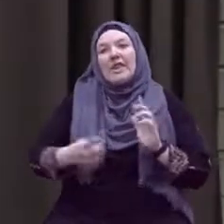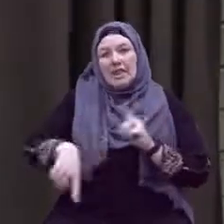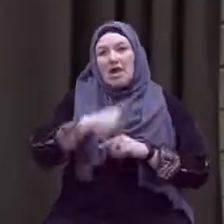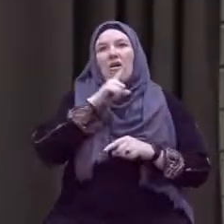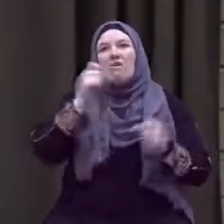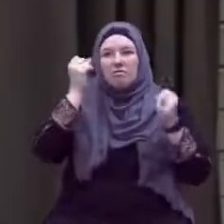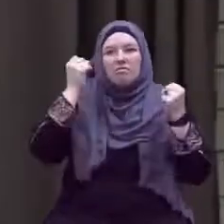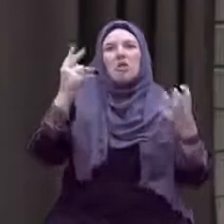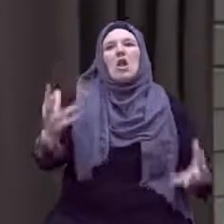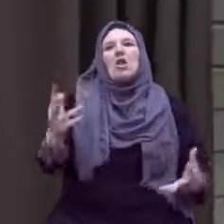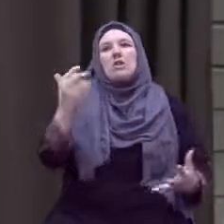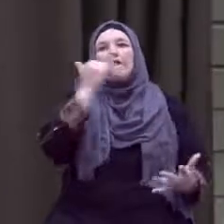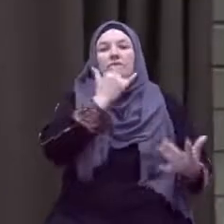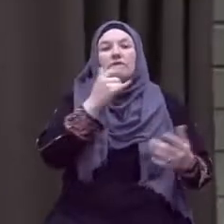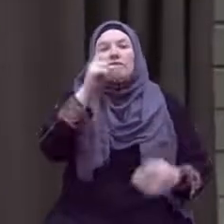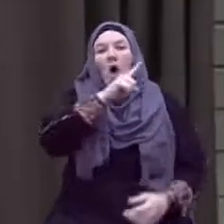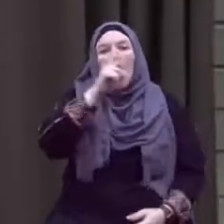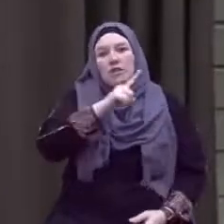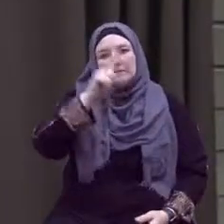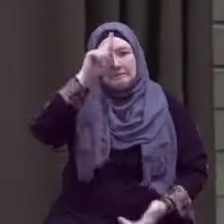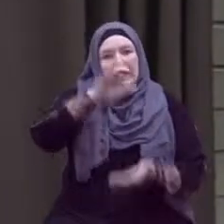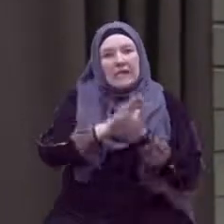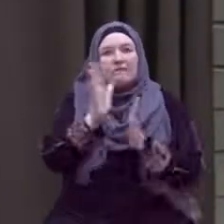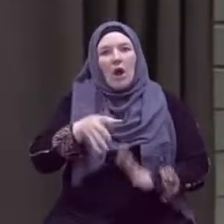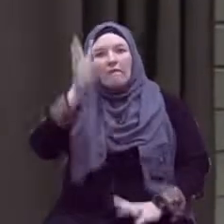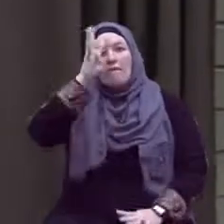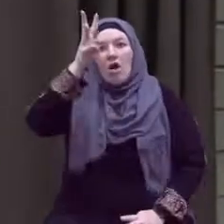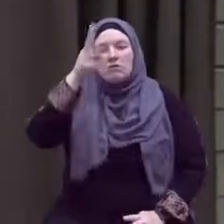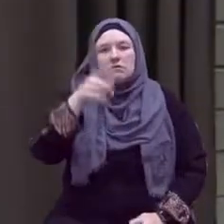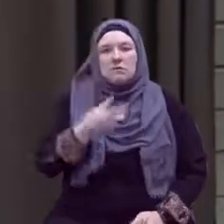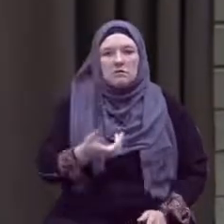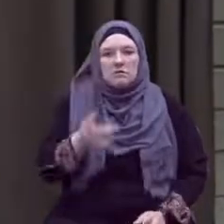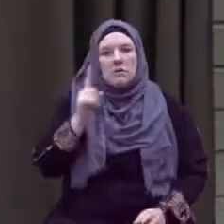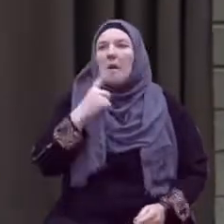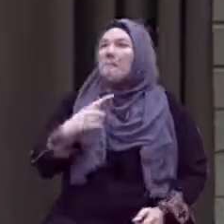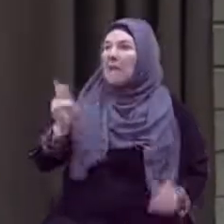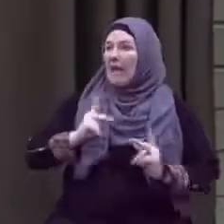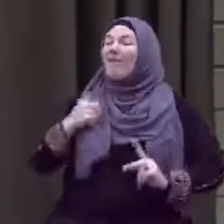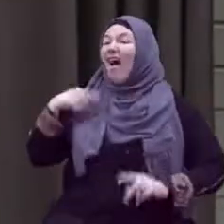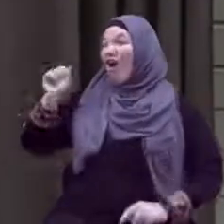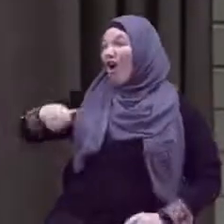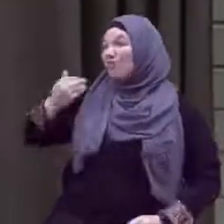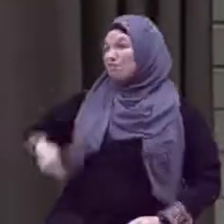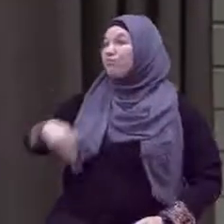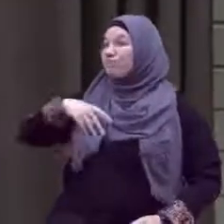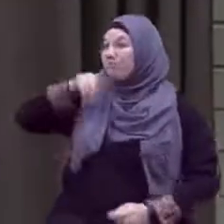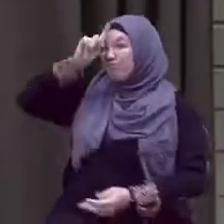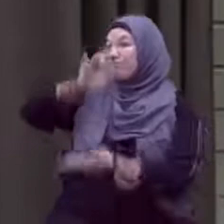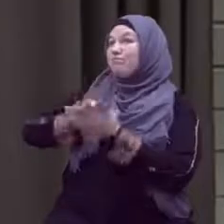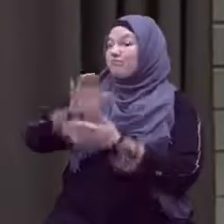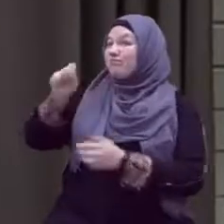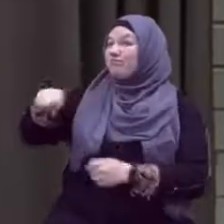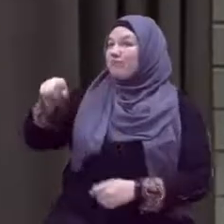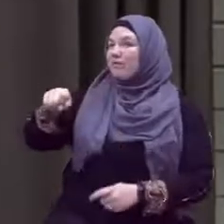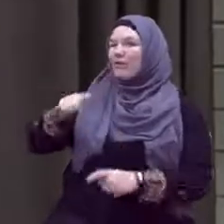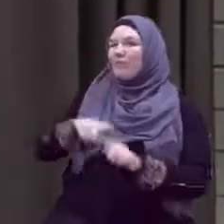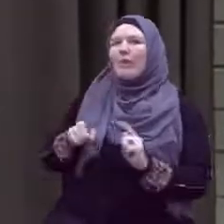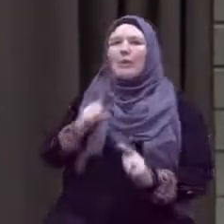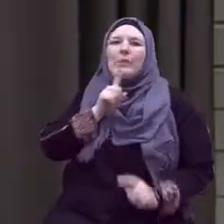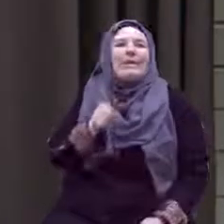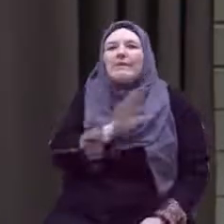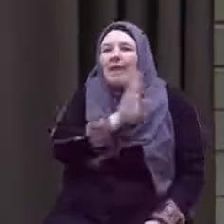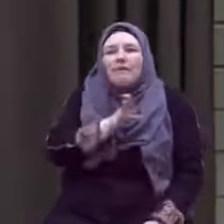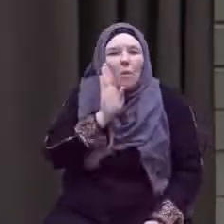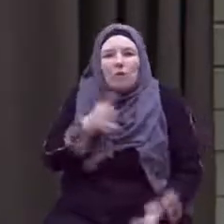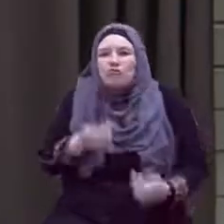a lot of false believers. Believers who make the claim but never mean to live up to the